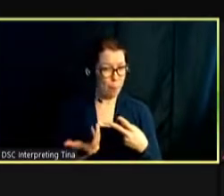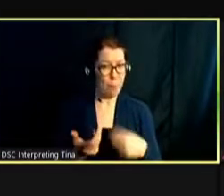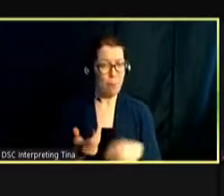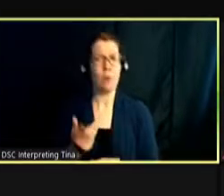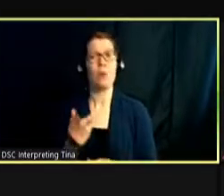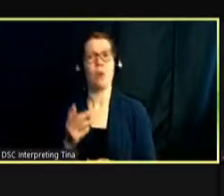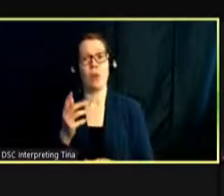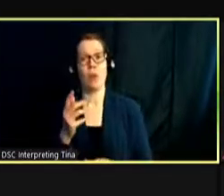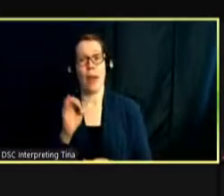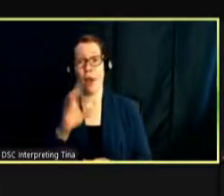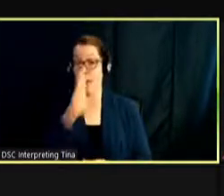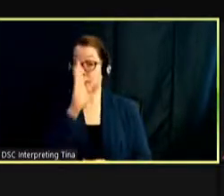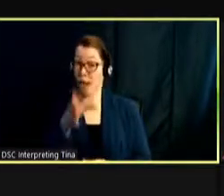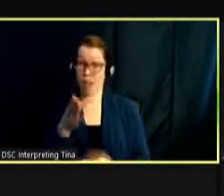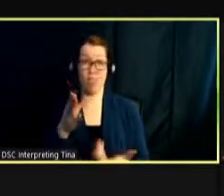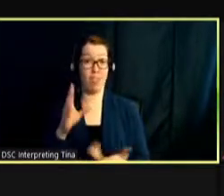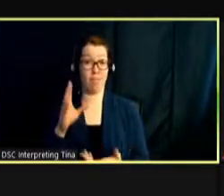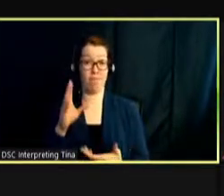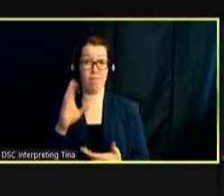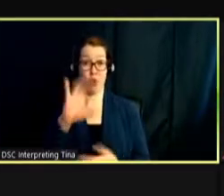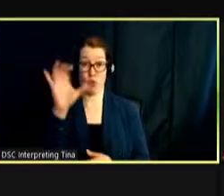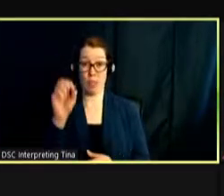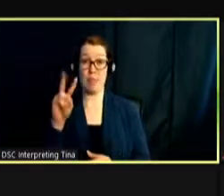Yes. Actually, Christmas Eve,